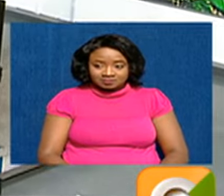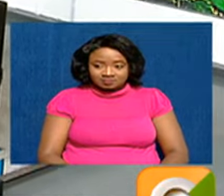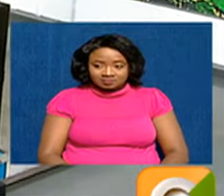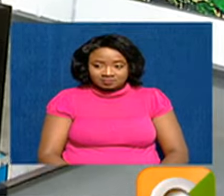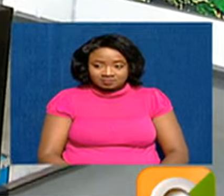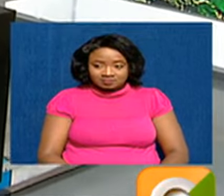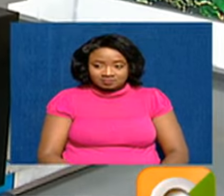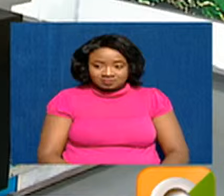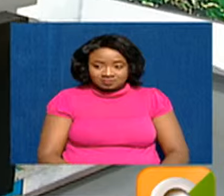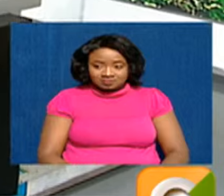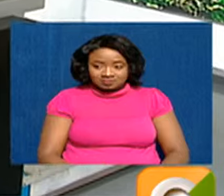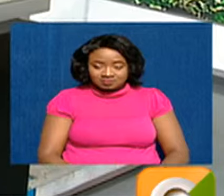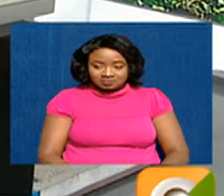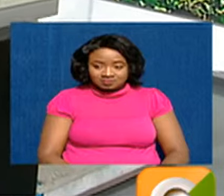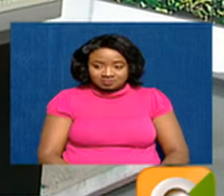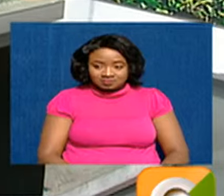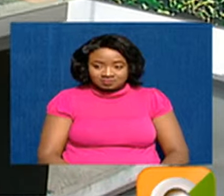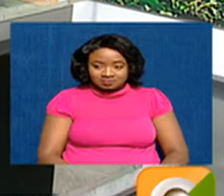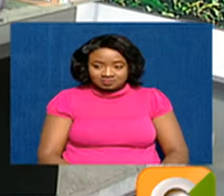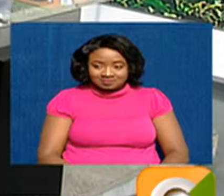Let me not really.